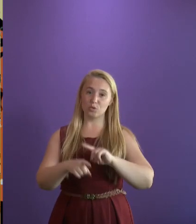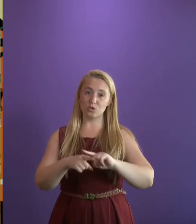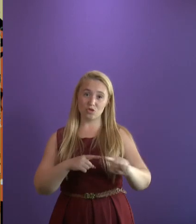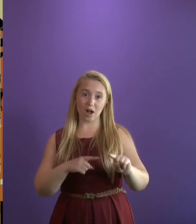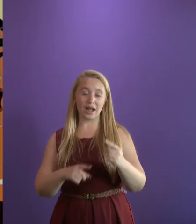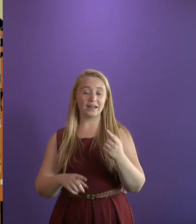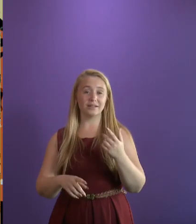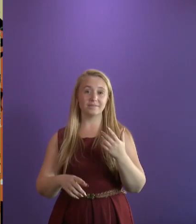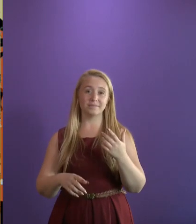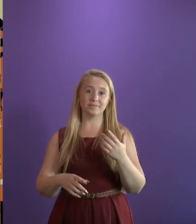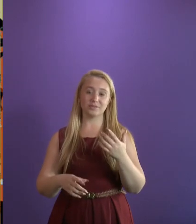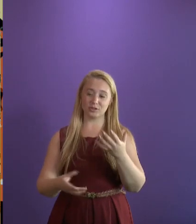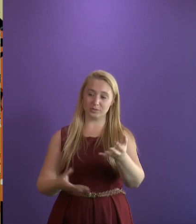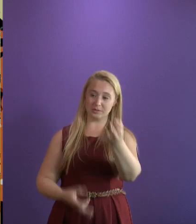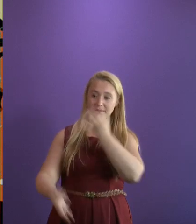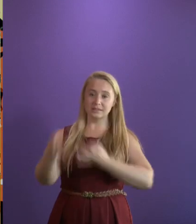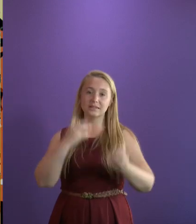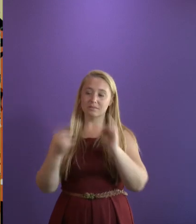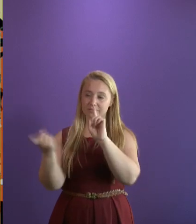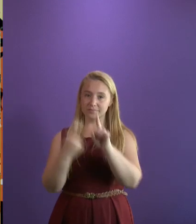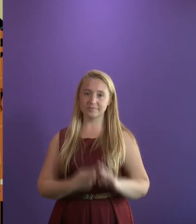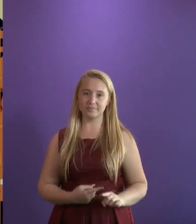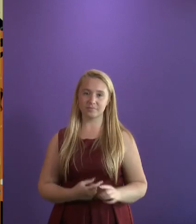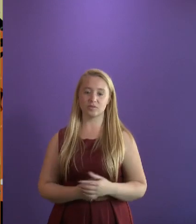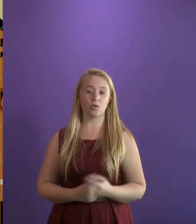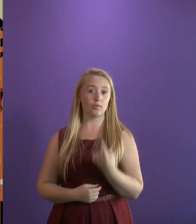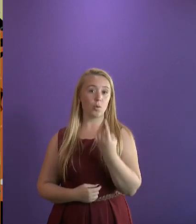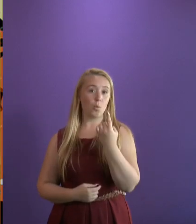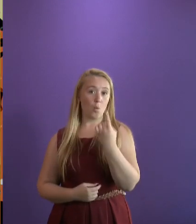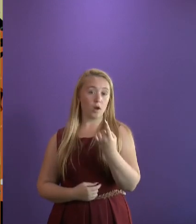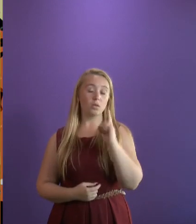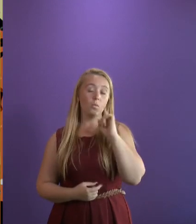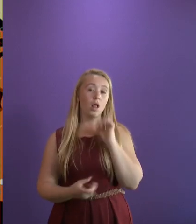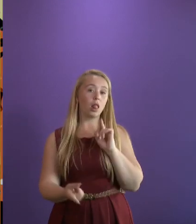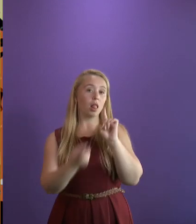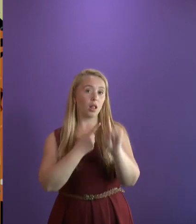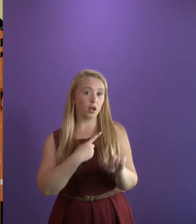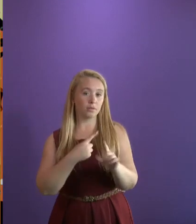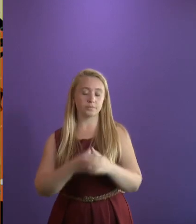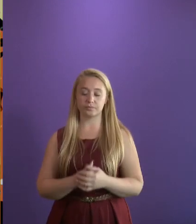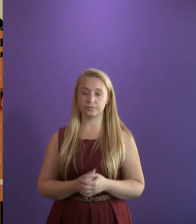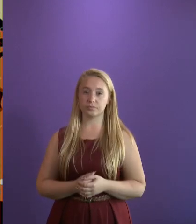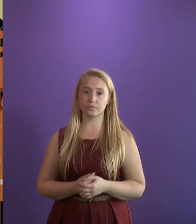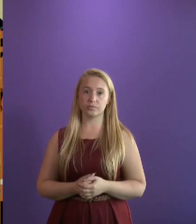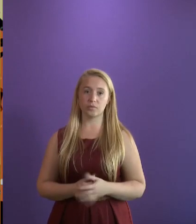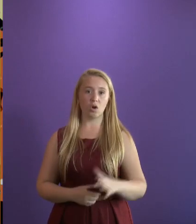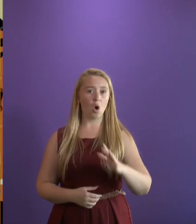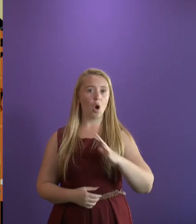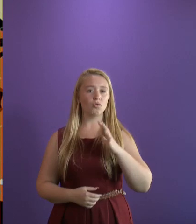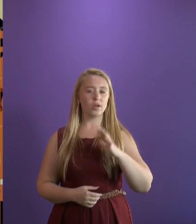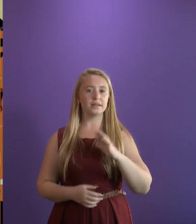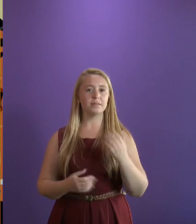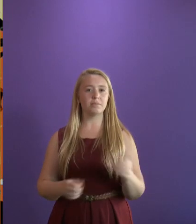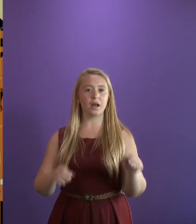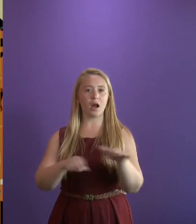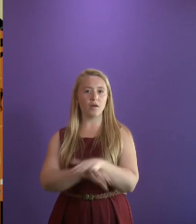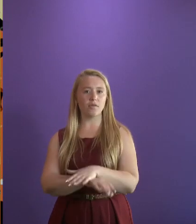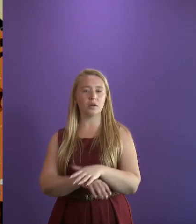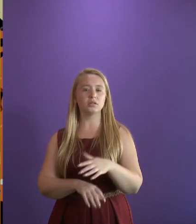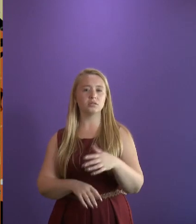to get them all a hearing. So I'm going to answer one of them here, because we've already to some extent discussed